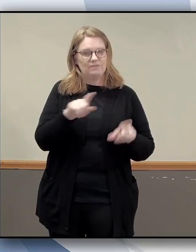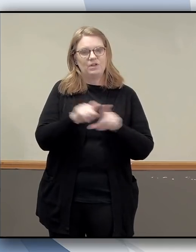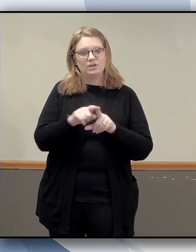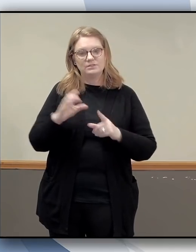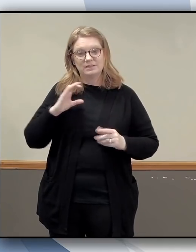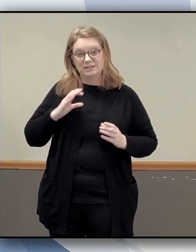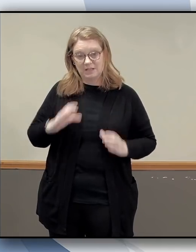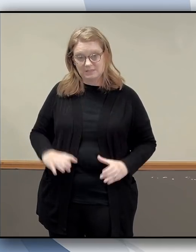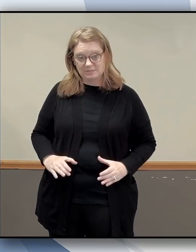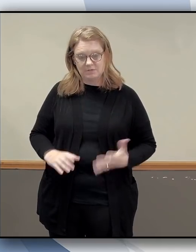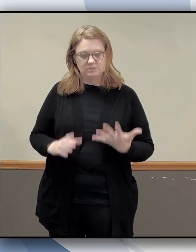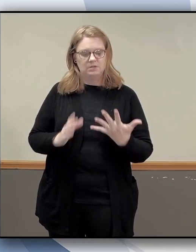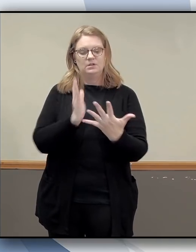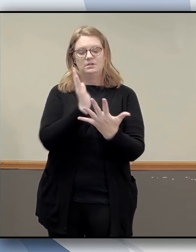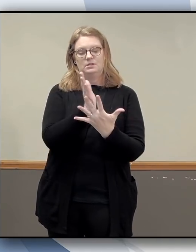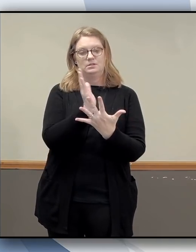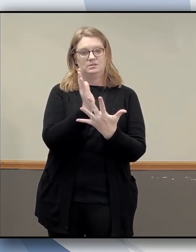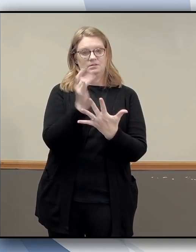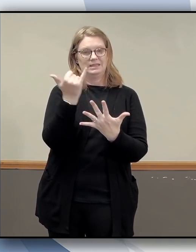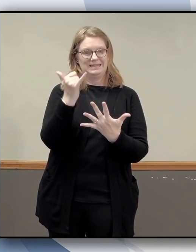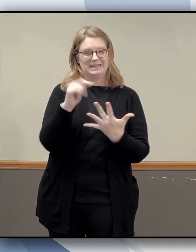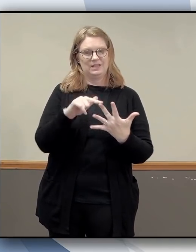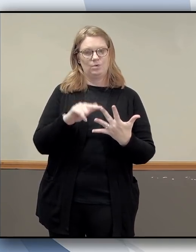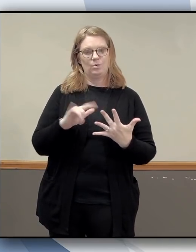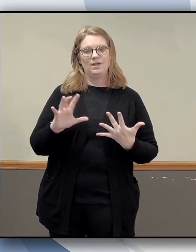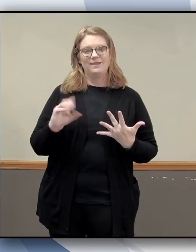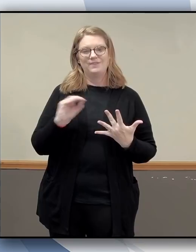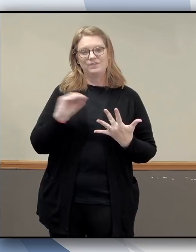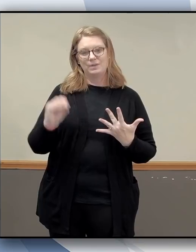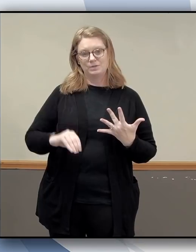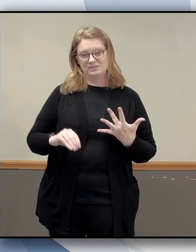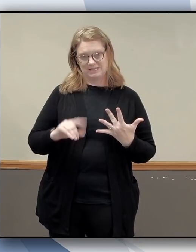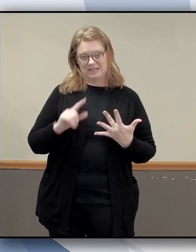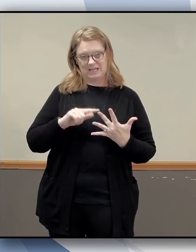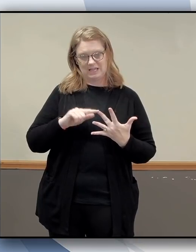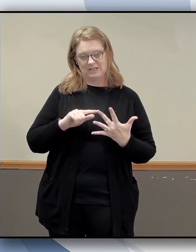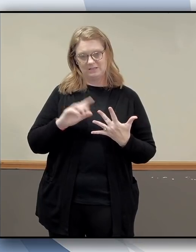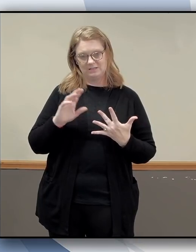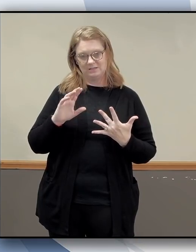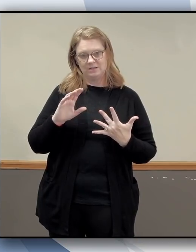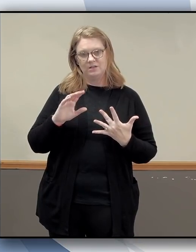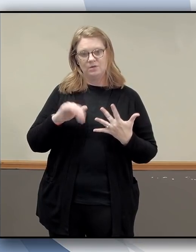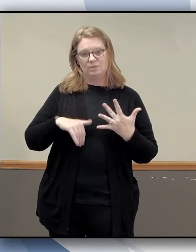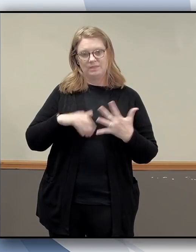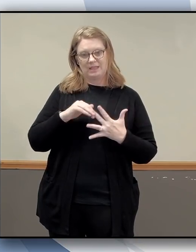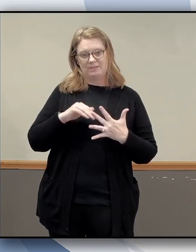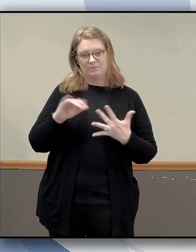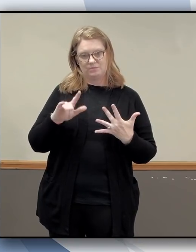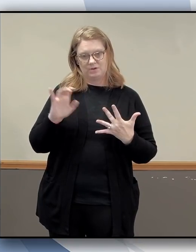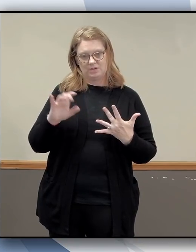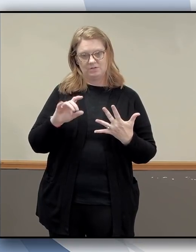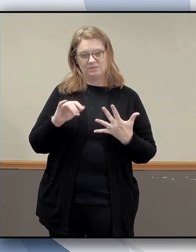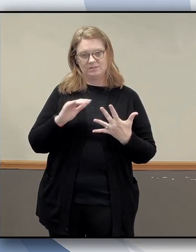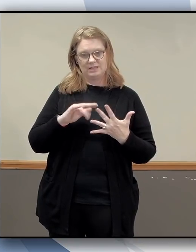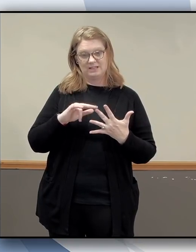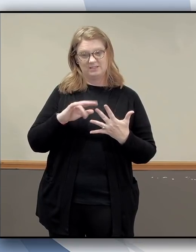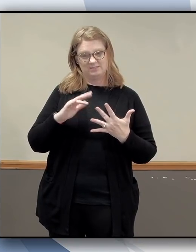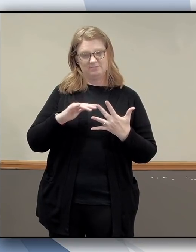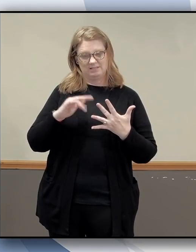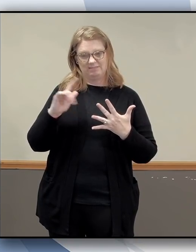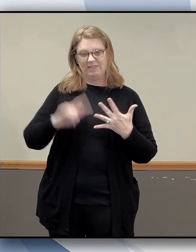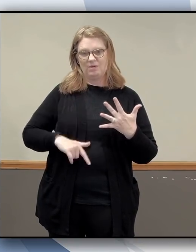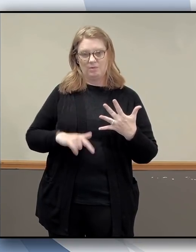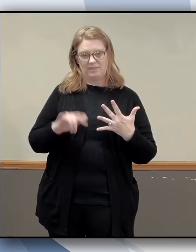Under moderate, which is the yellow, 50% occupancy with a cap of 100, that's down from 250. And again,